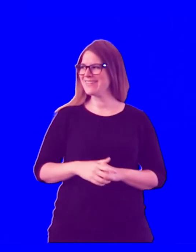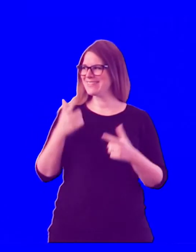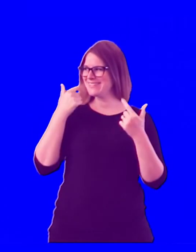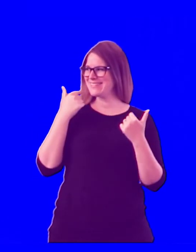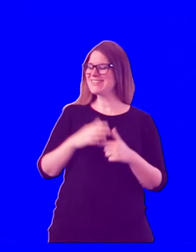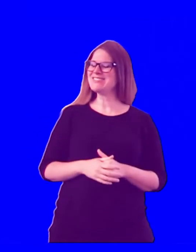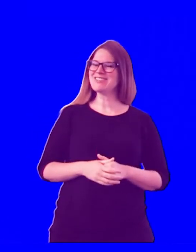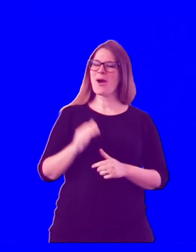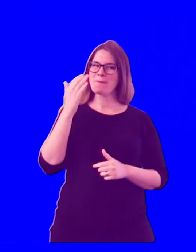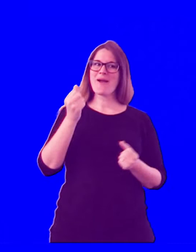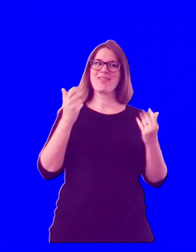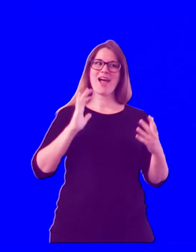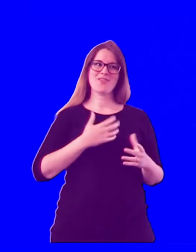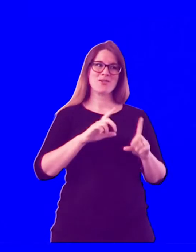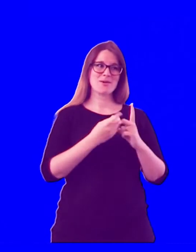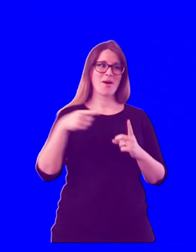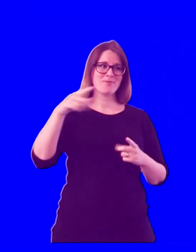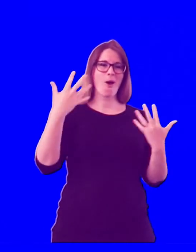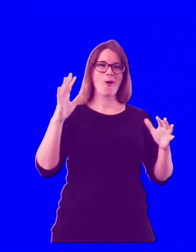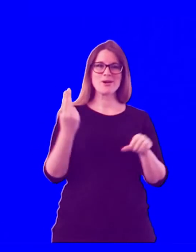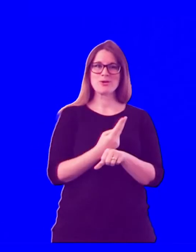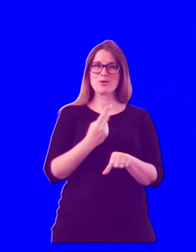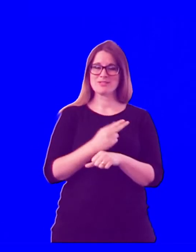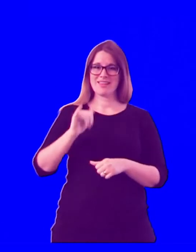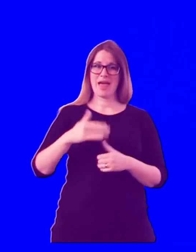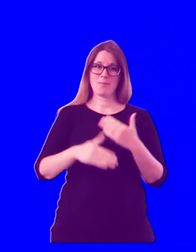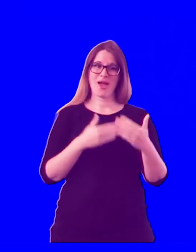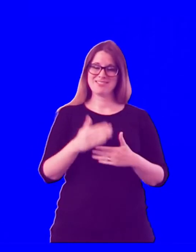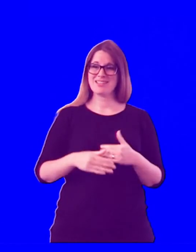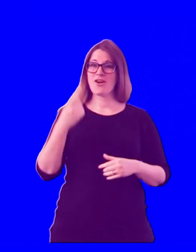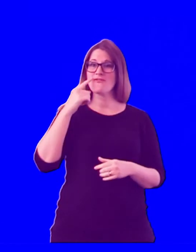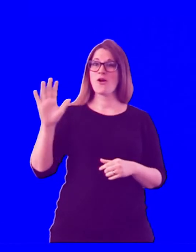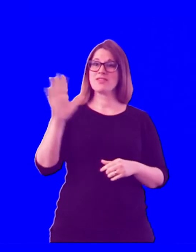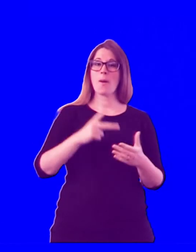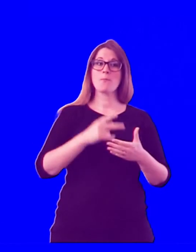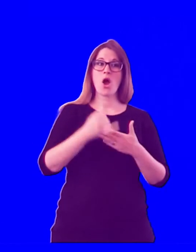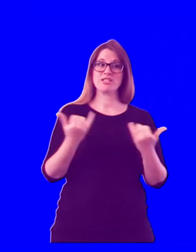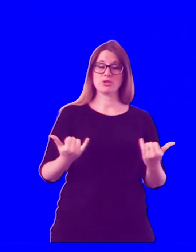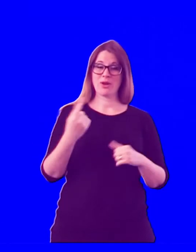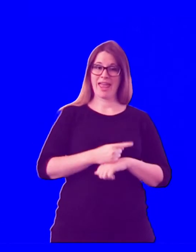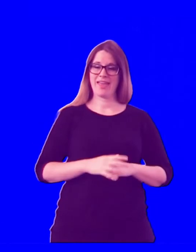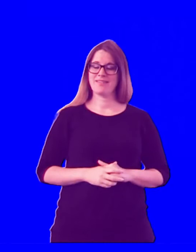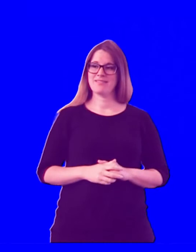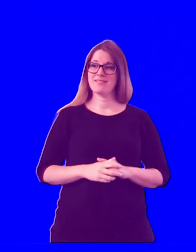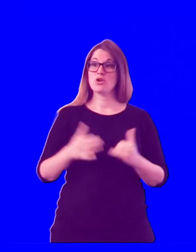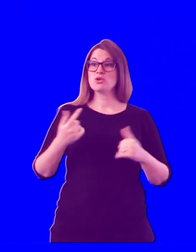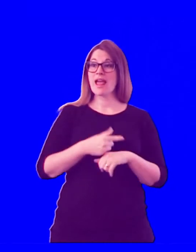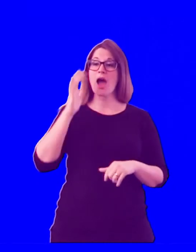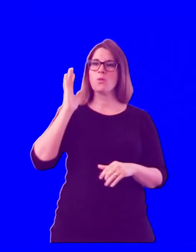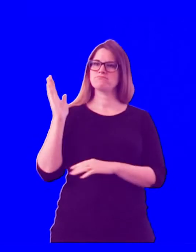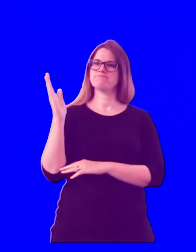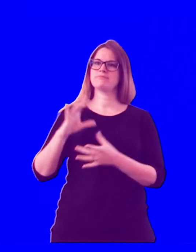So it's apparent a lot of our departments are already utilizing the process for their projects today. Today I'm going to present